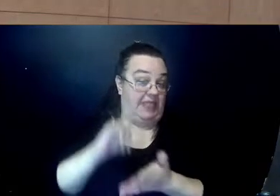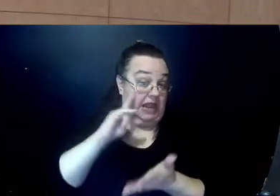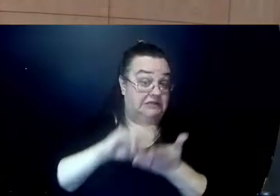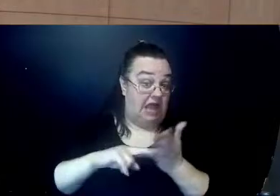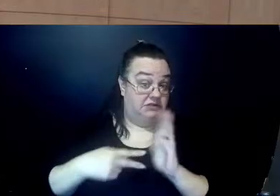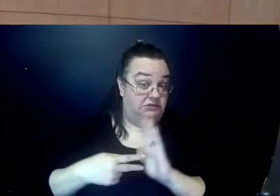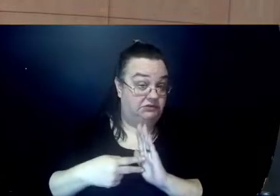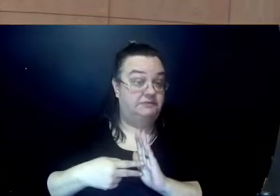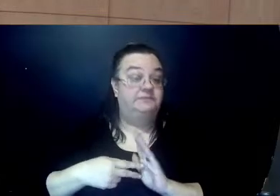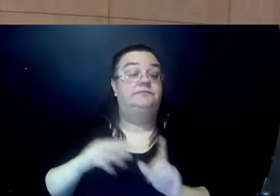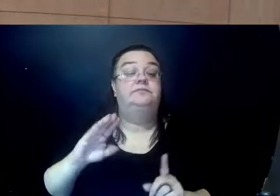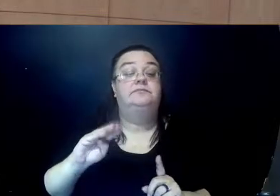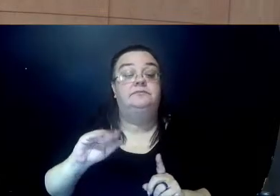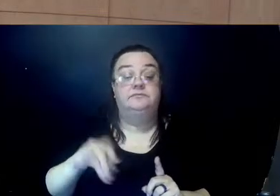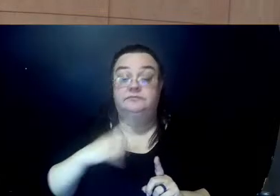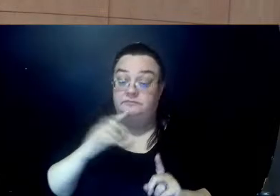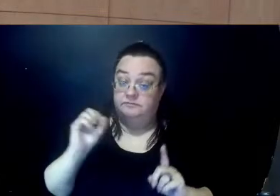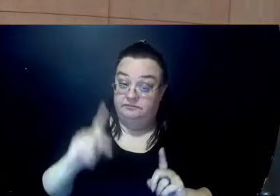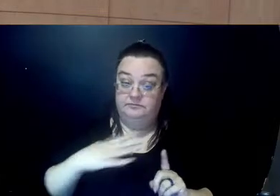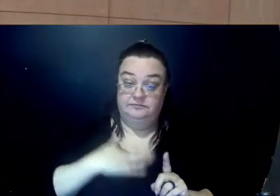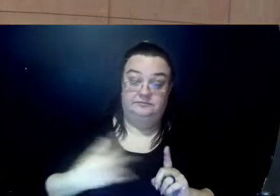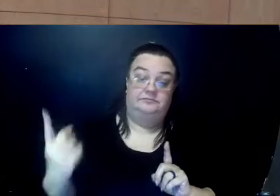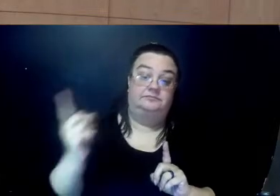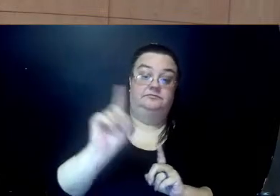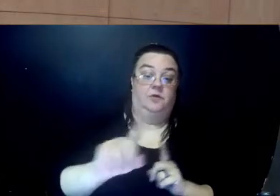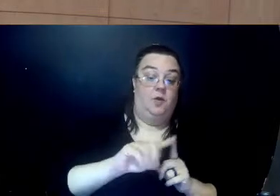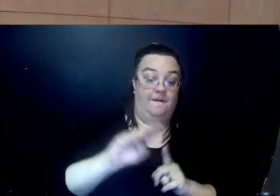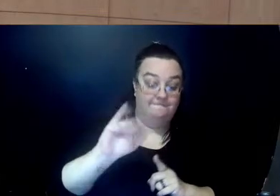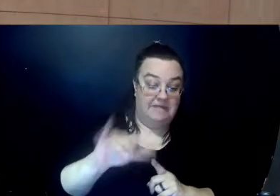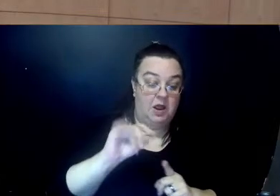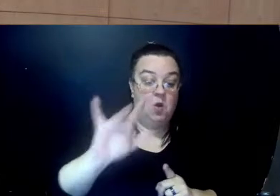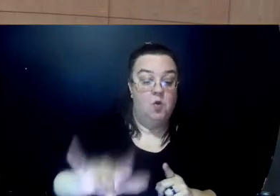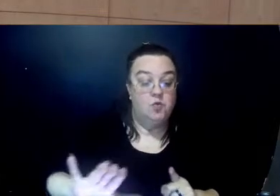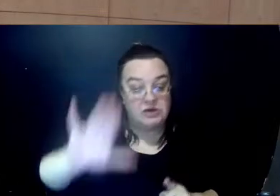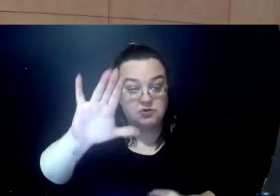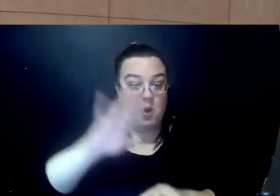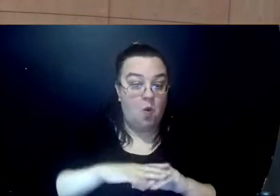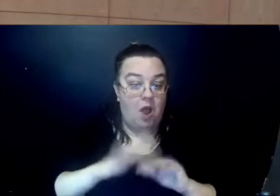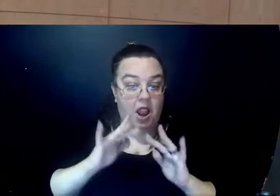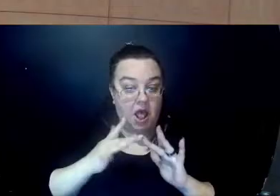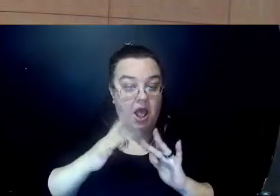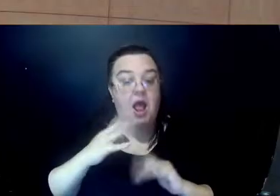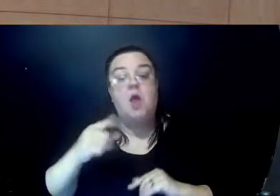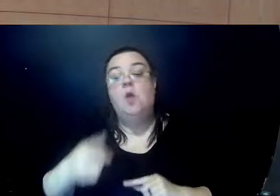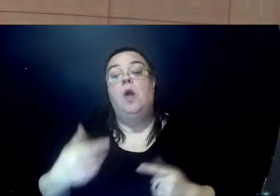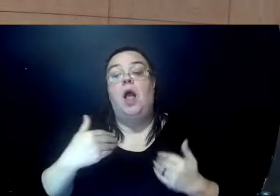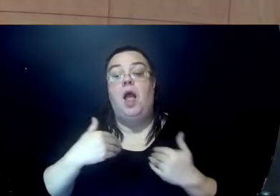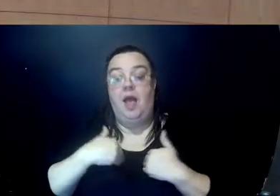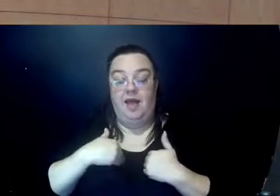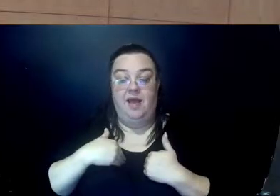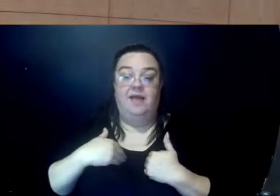All right, please approach the microphone or raise your hand online, and you have